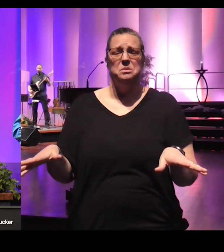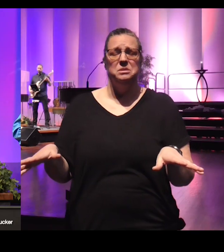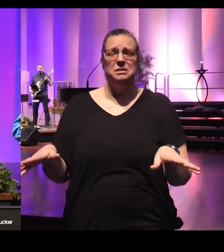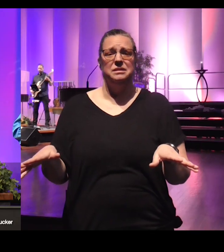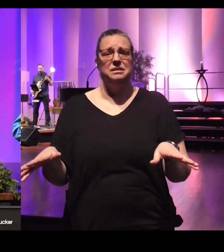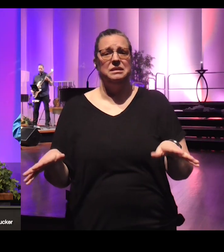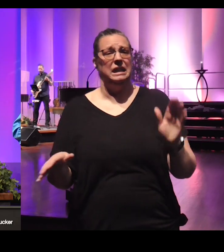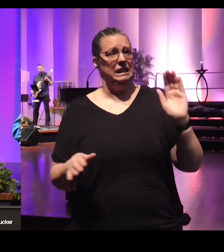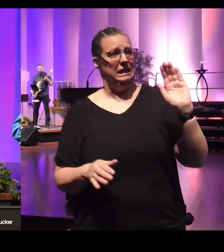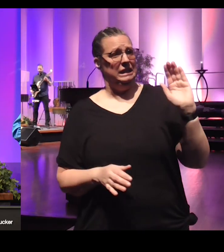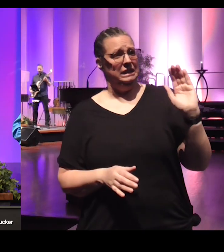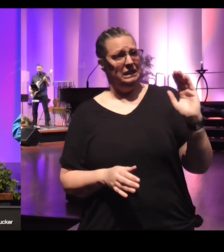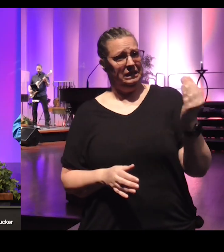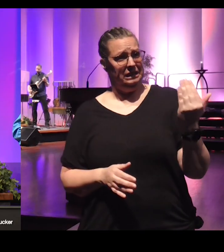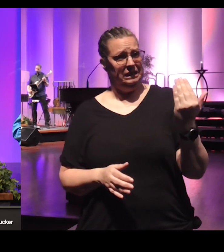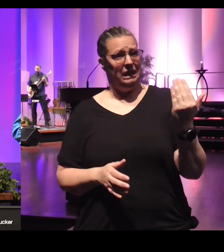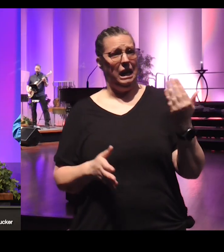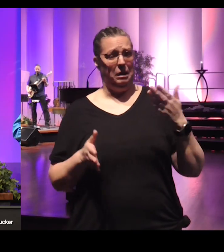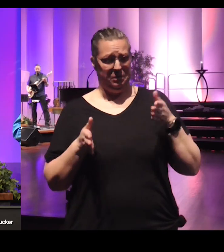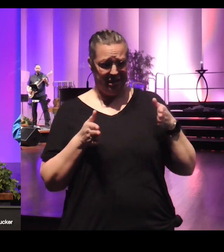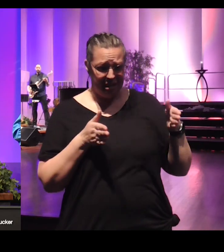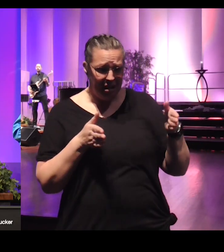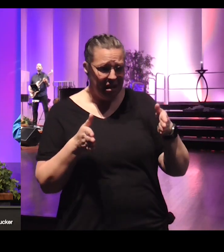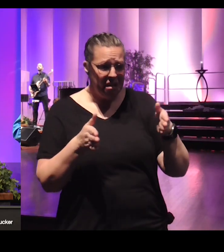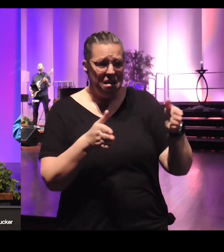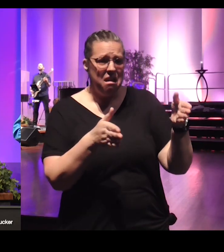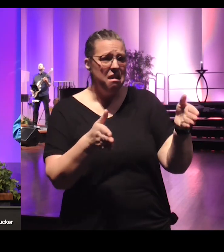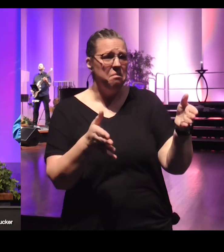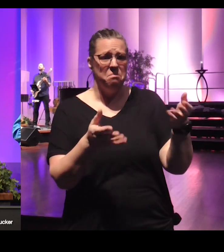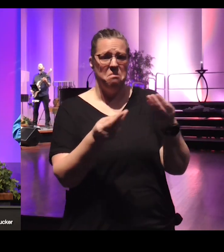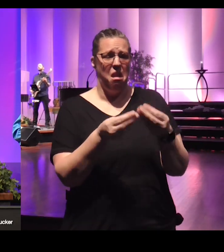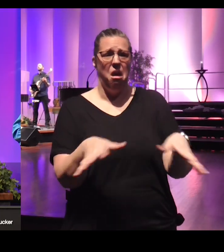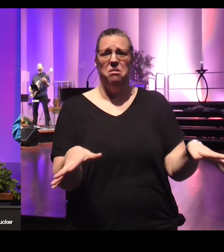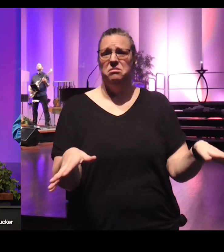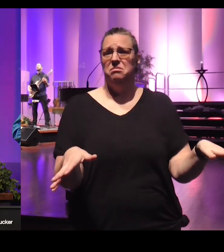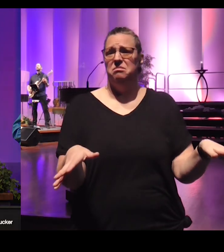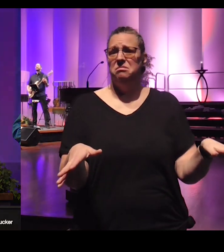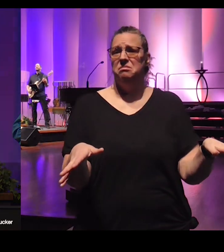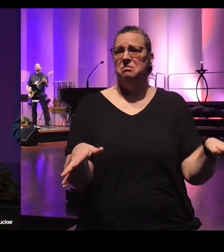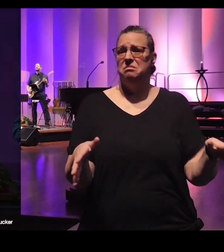when it seems I've lost my way,